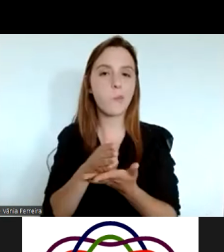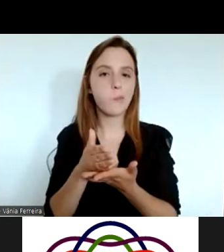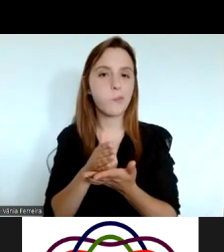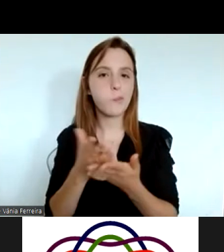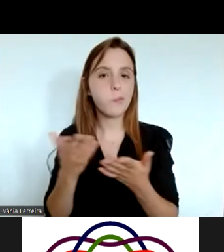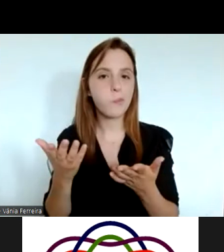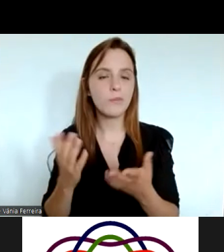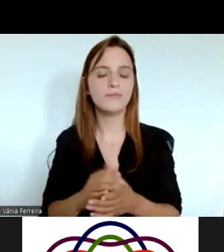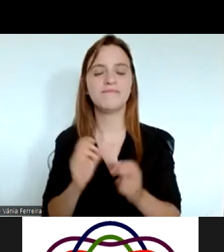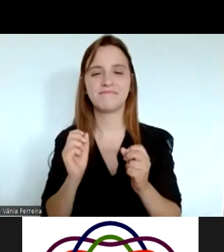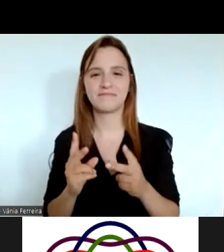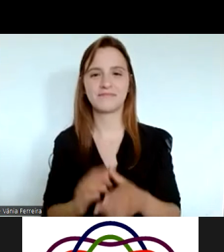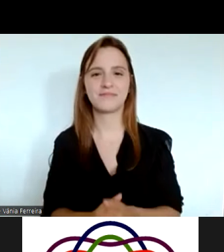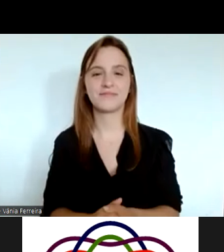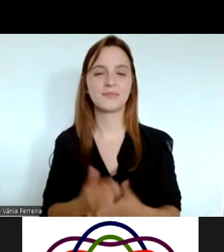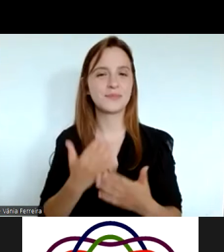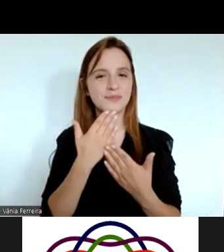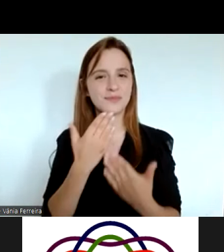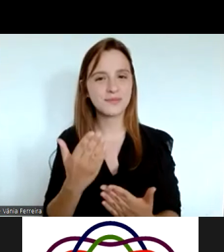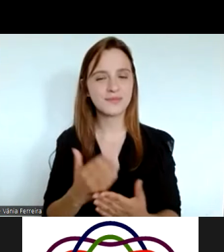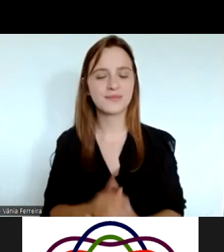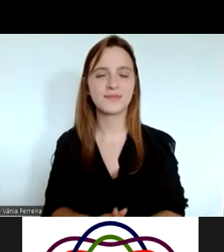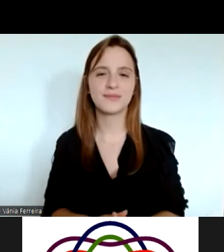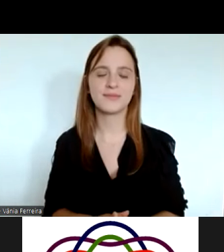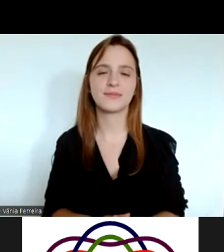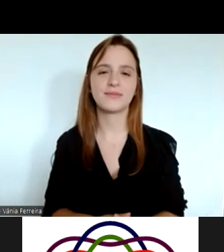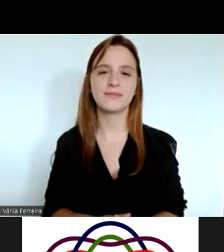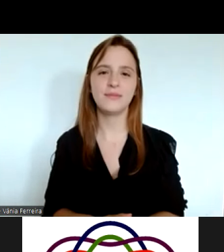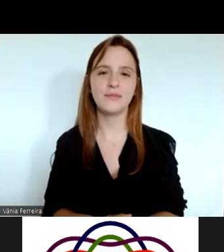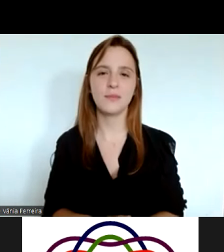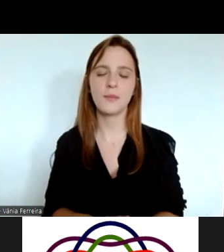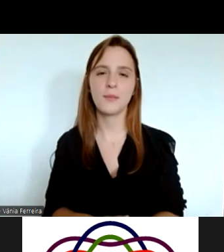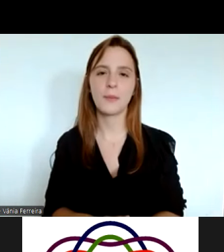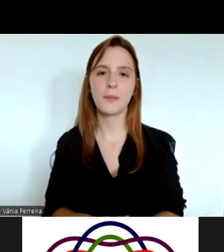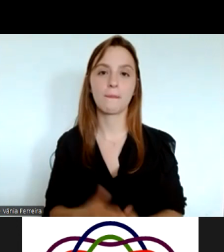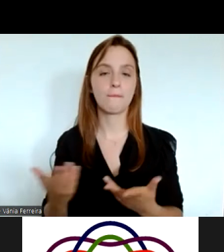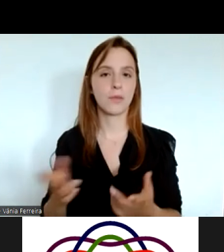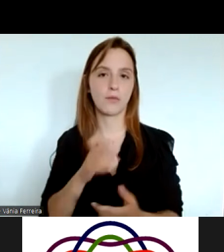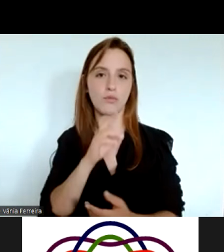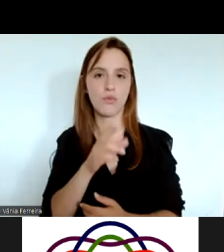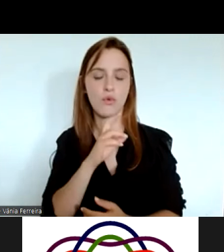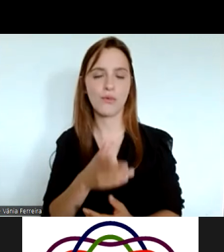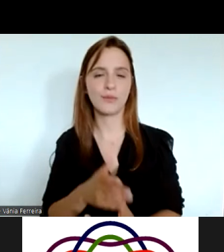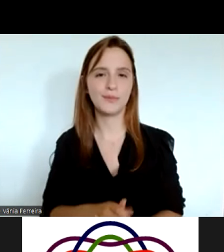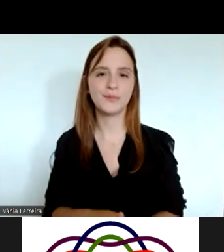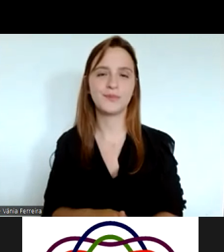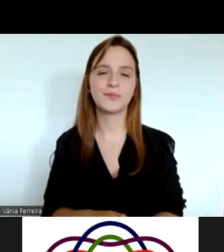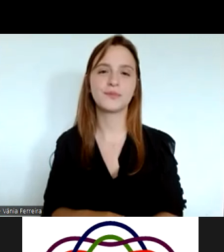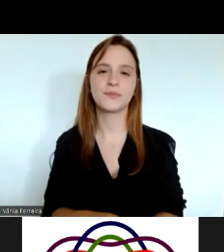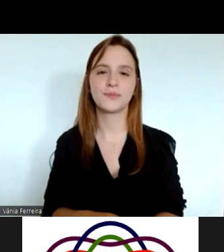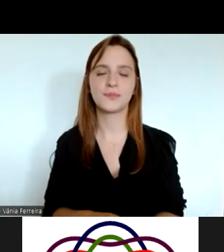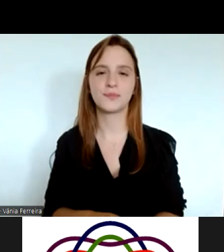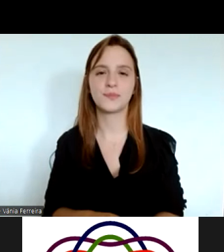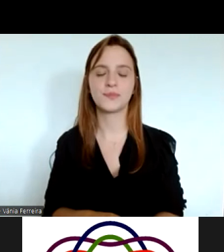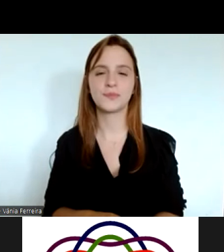Okay, so thank you very much for this, for the answers. And then I'm